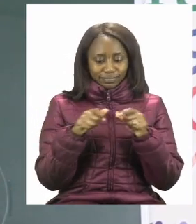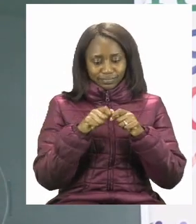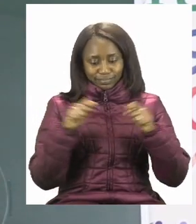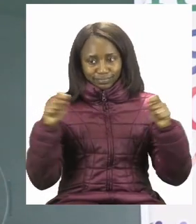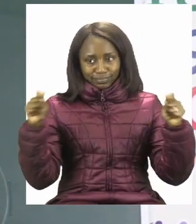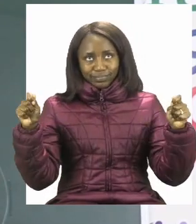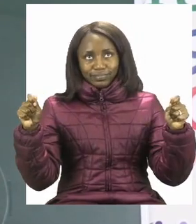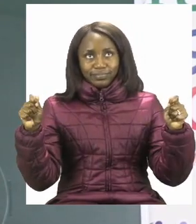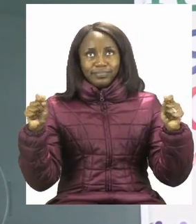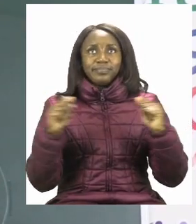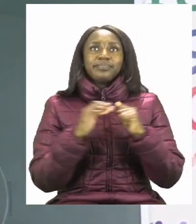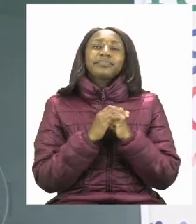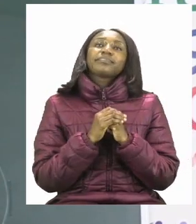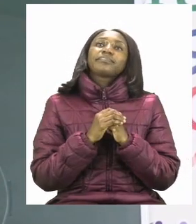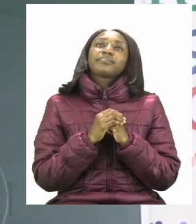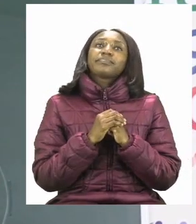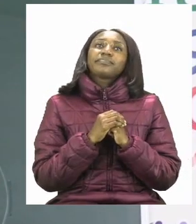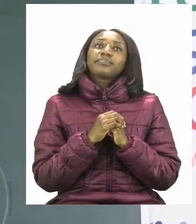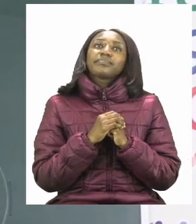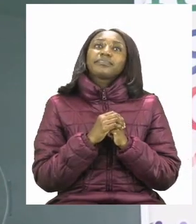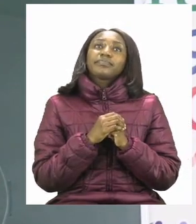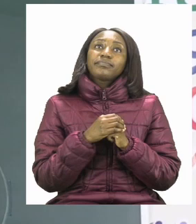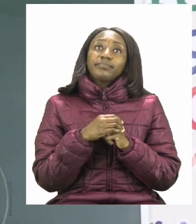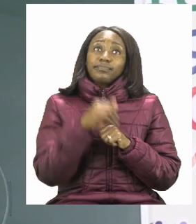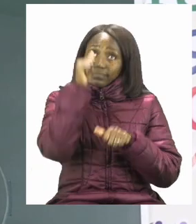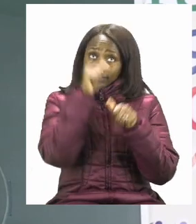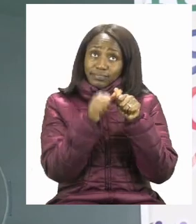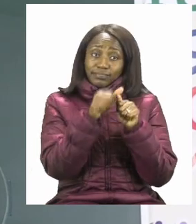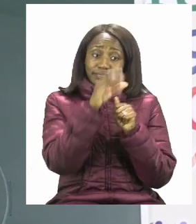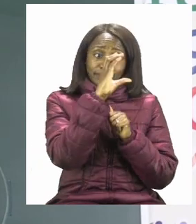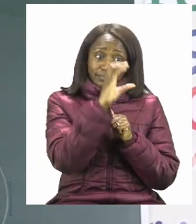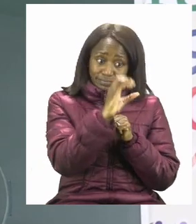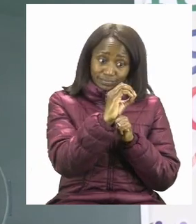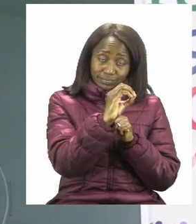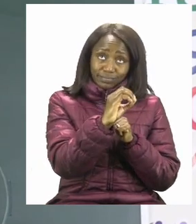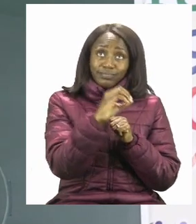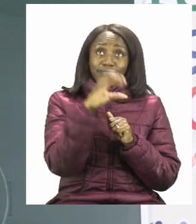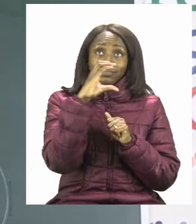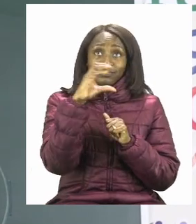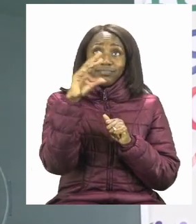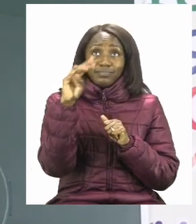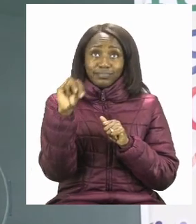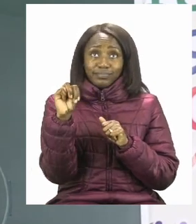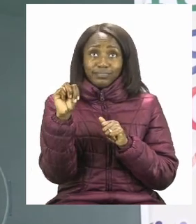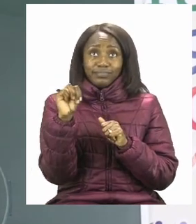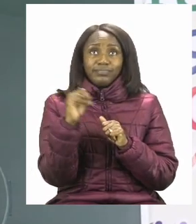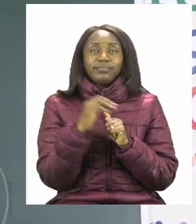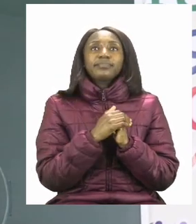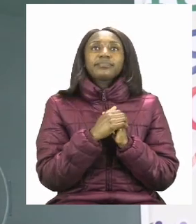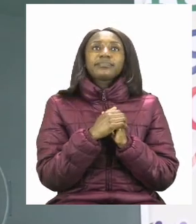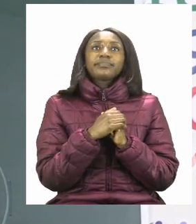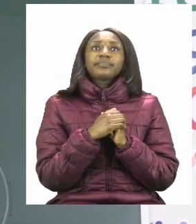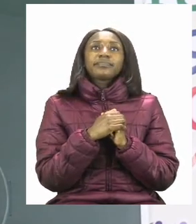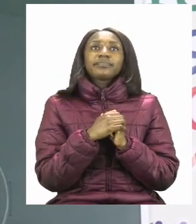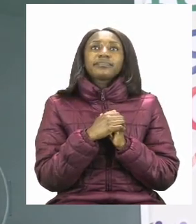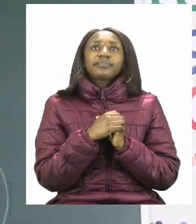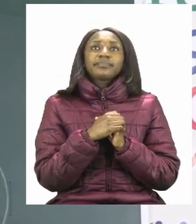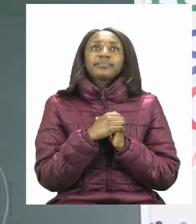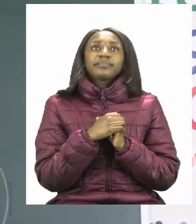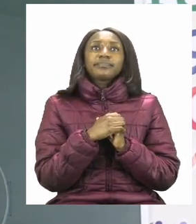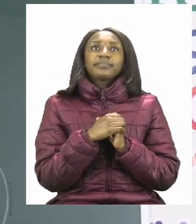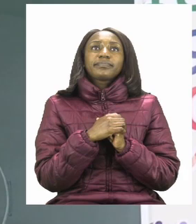you can go ahead and start with your starting point line, the one that is right on the object,